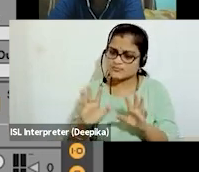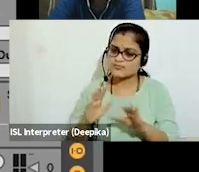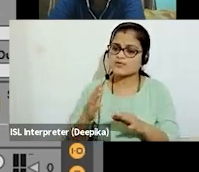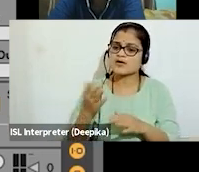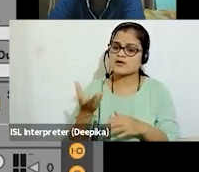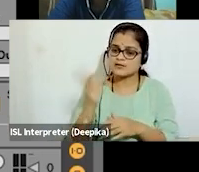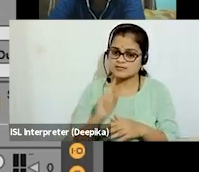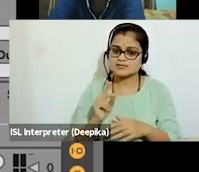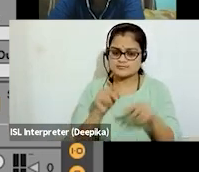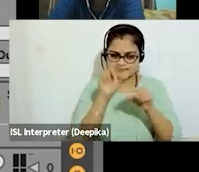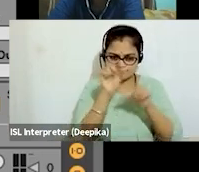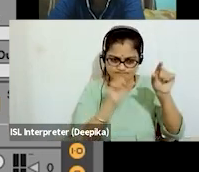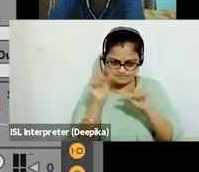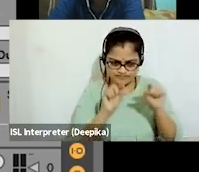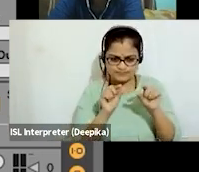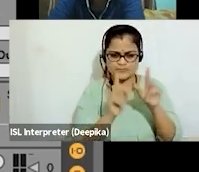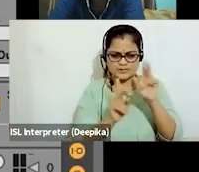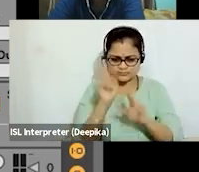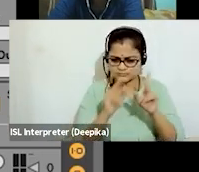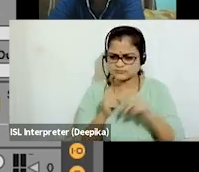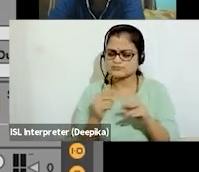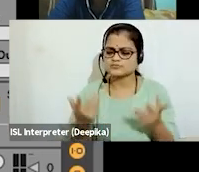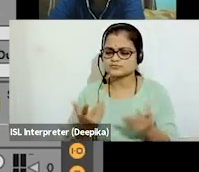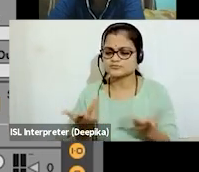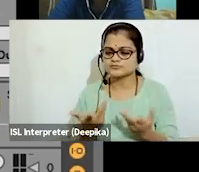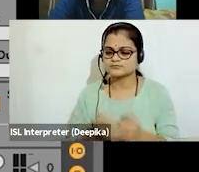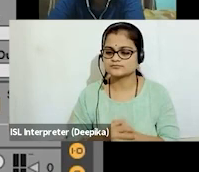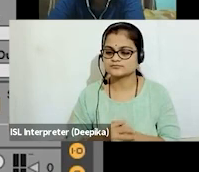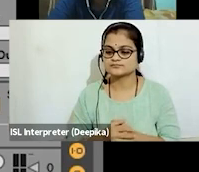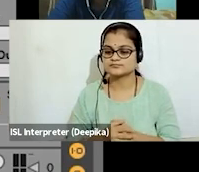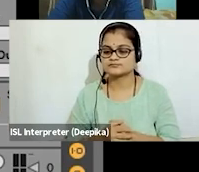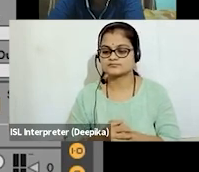and surgically like take things off the? it